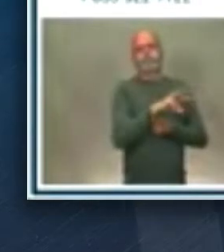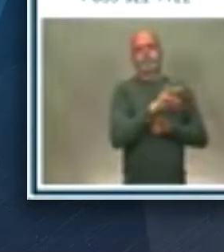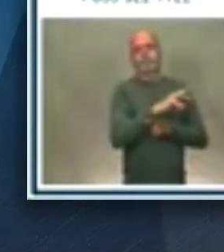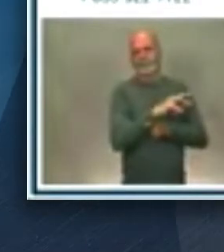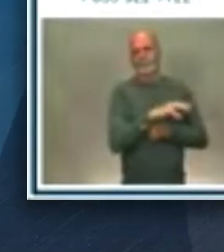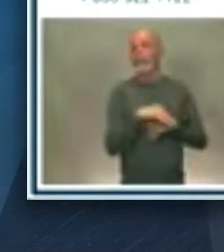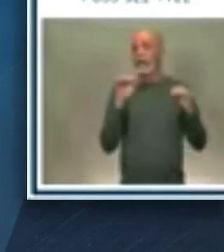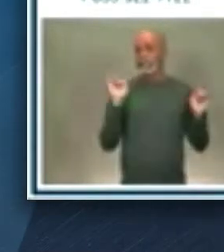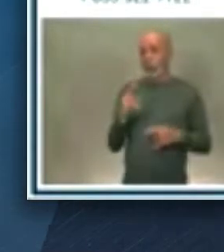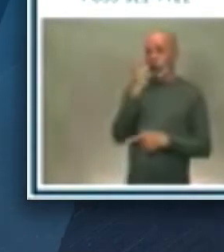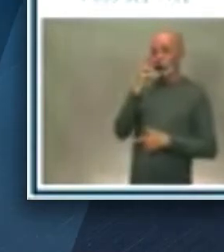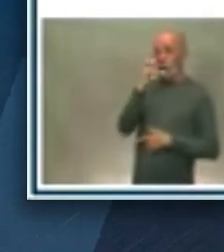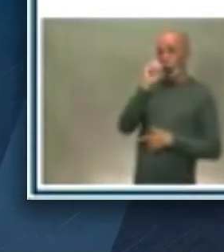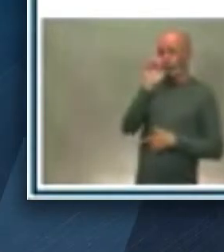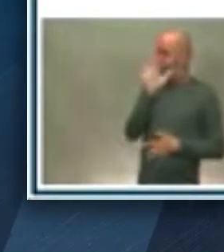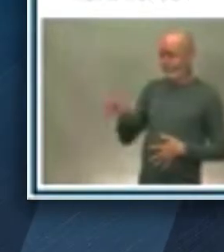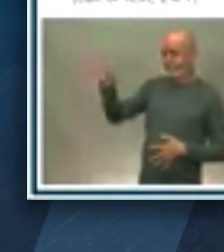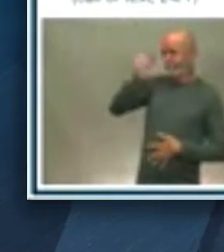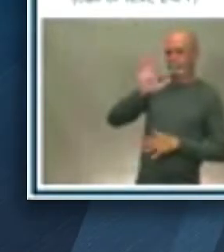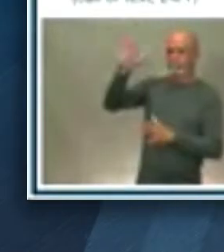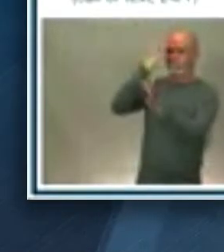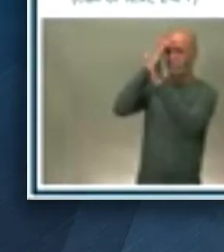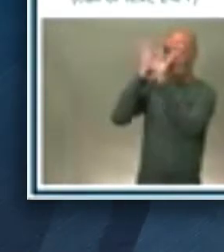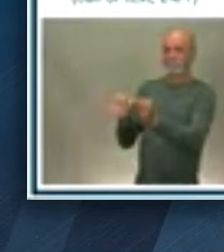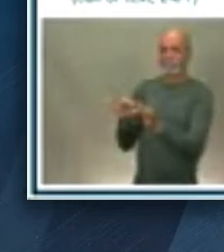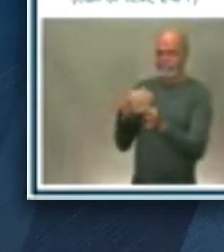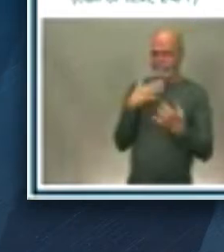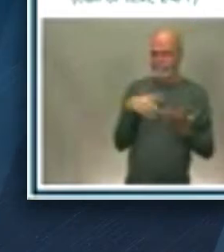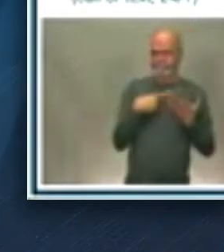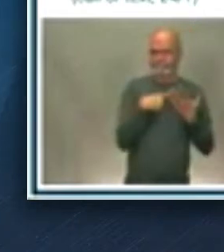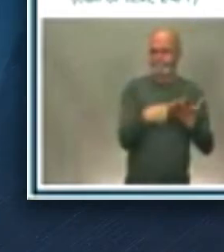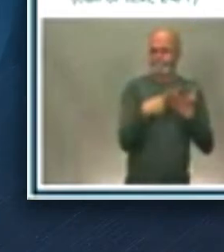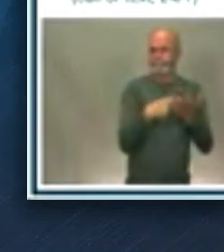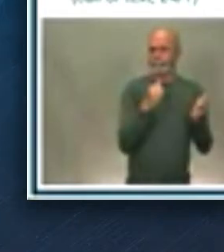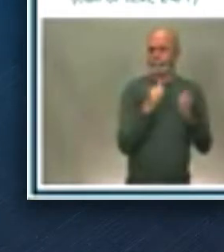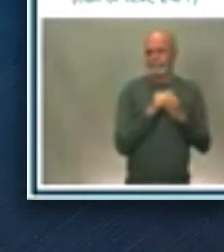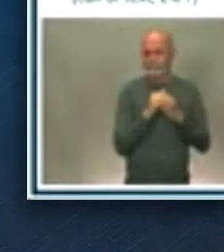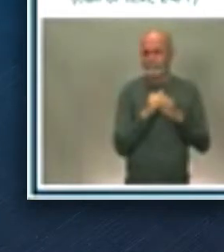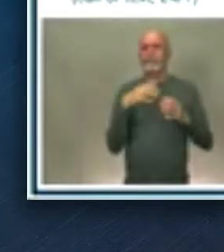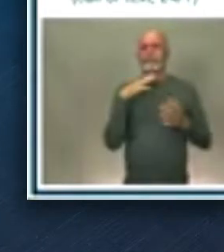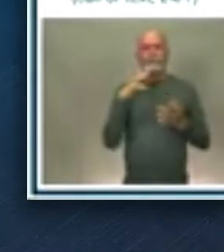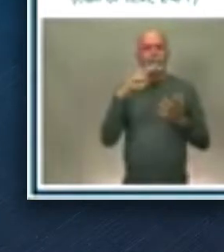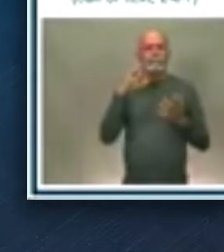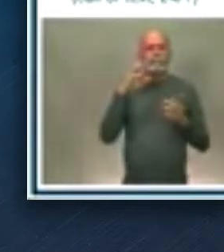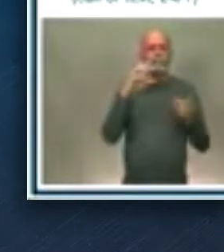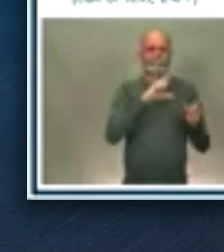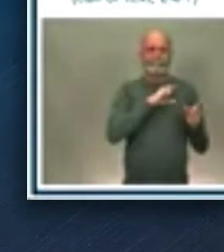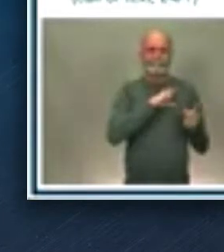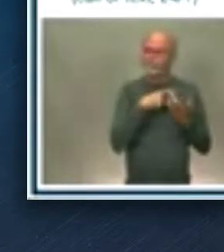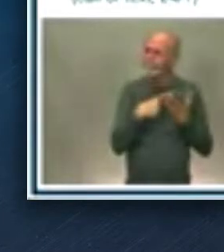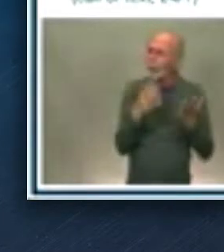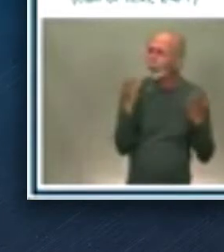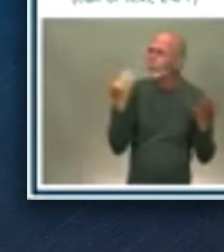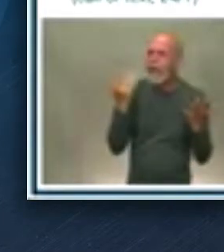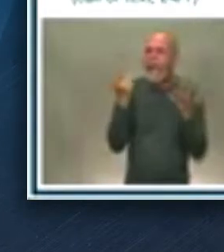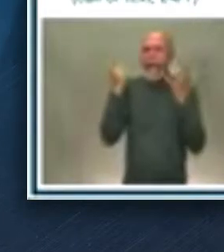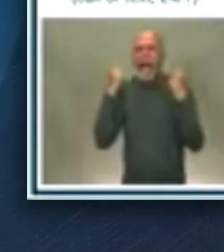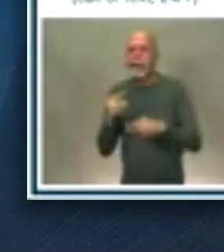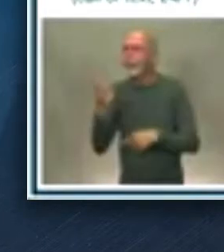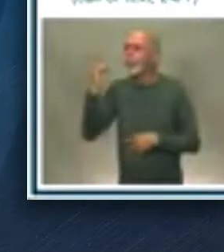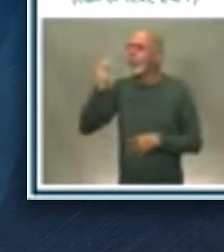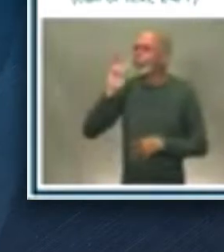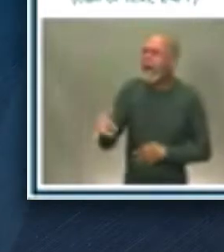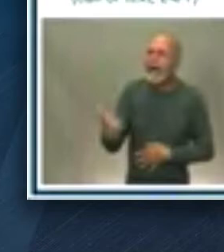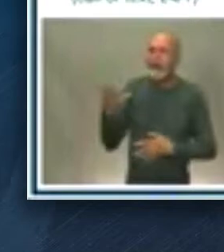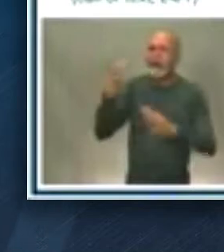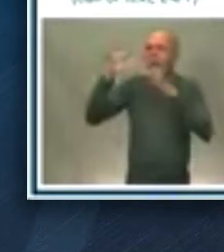decision. I've spoken to the mayor to try to understand, you know, how it got to that point, and there's the